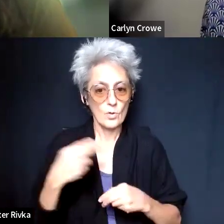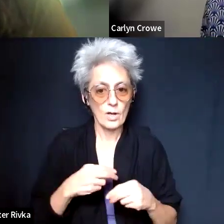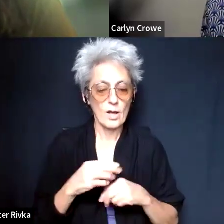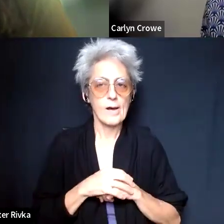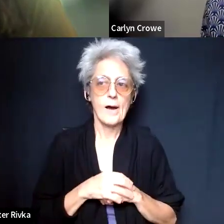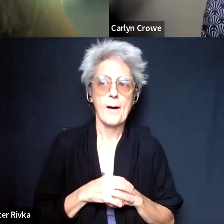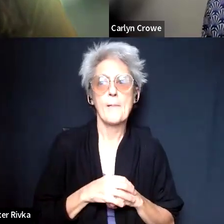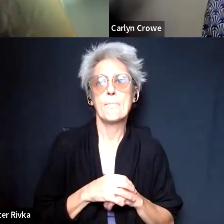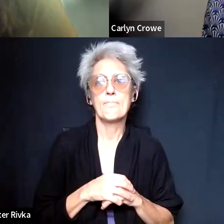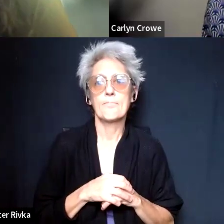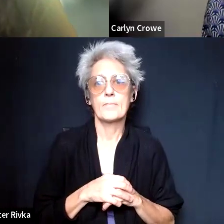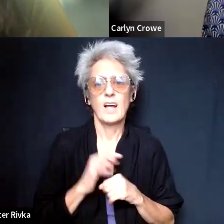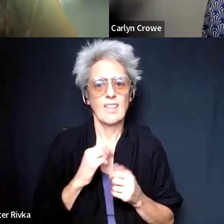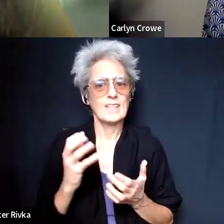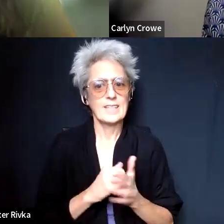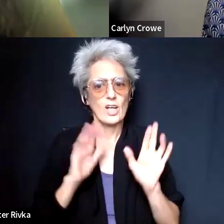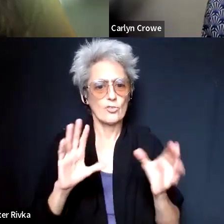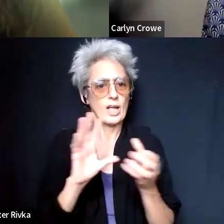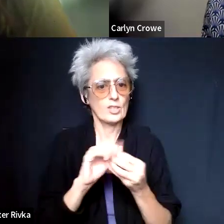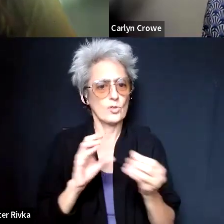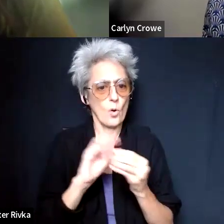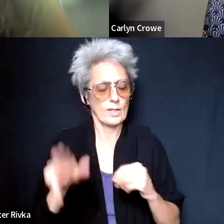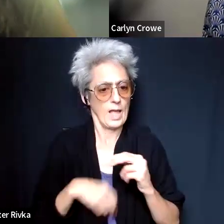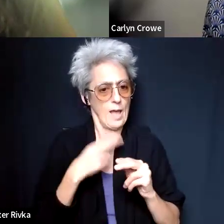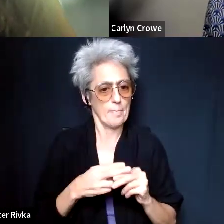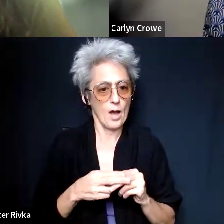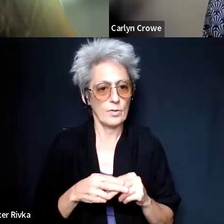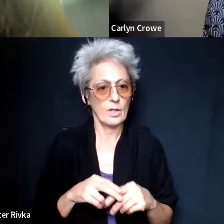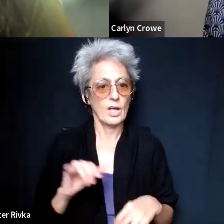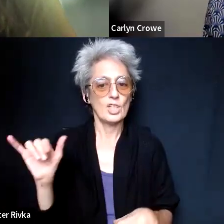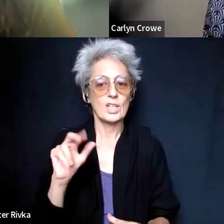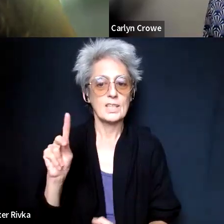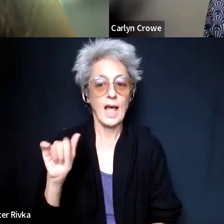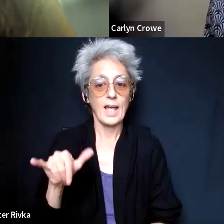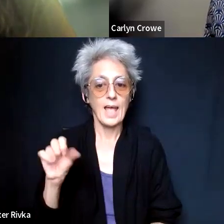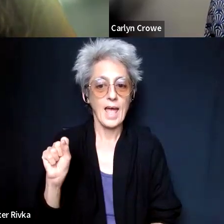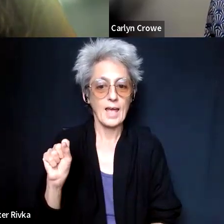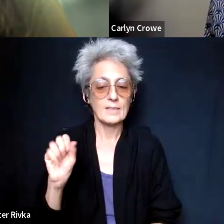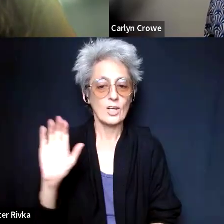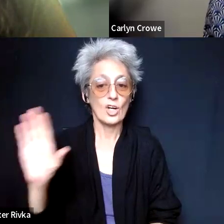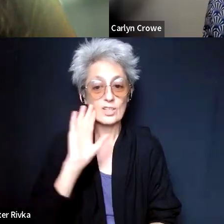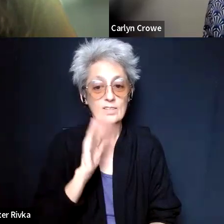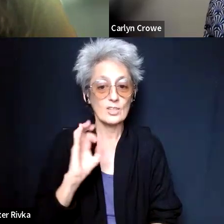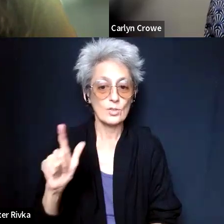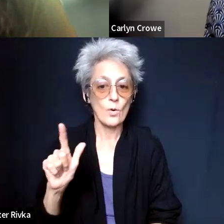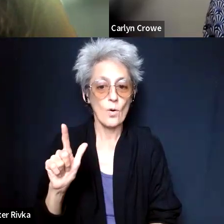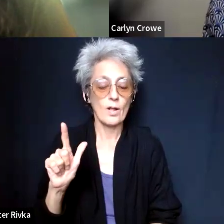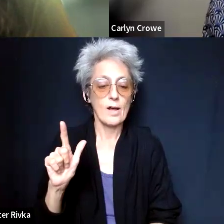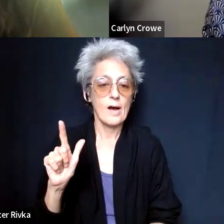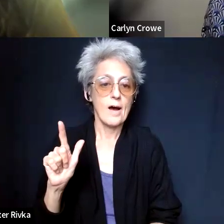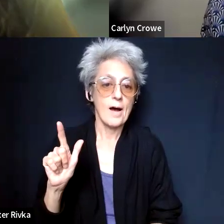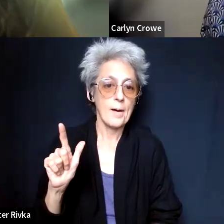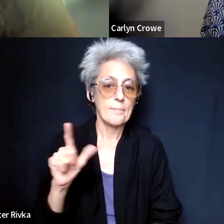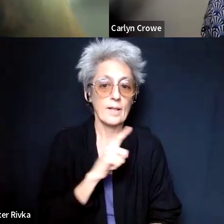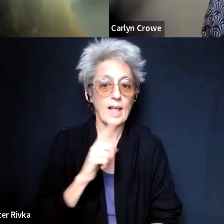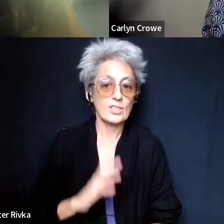great stories about, just like Kay's, about and her son Joel, about how legislators